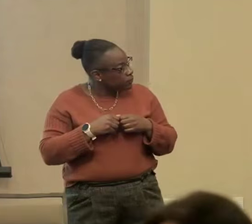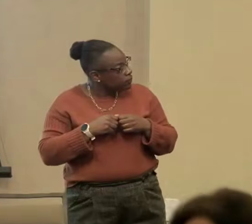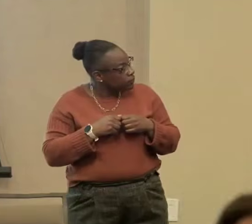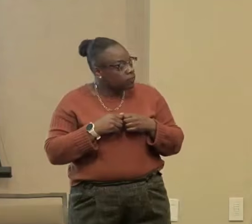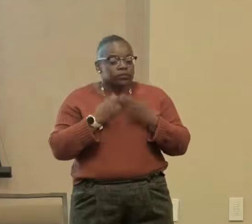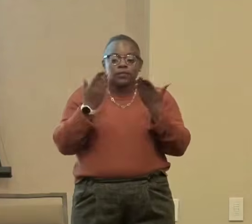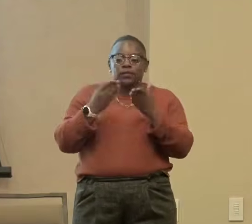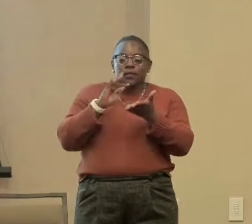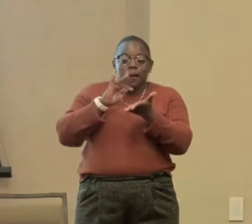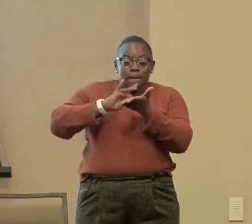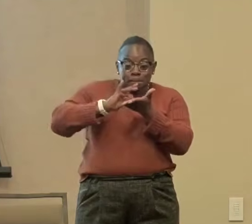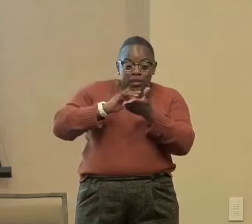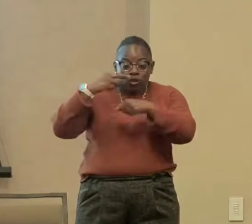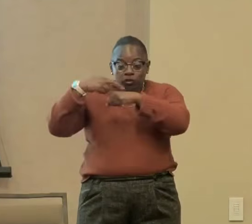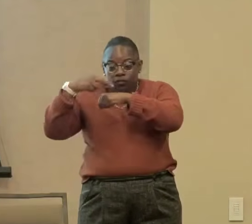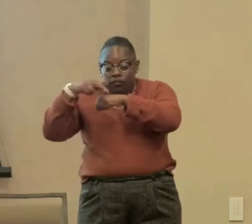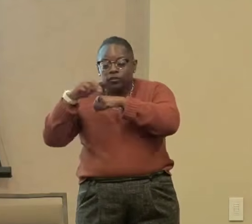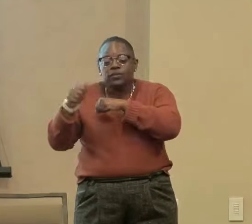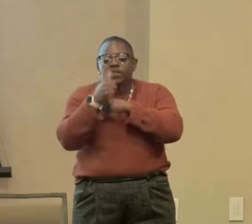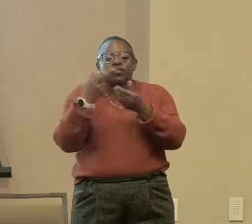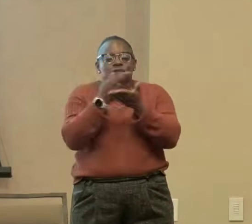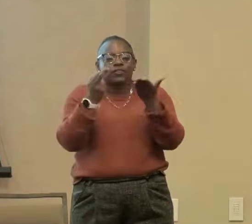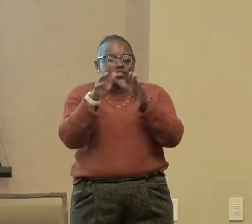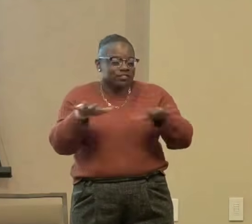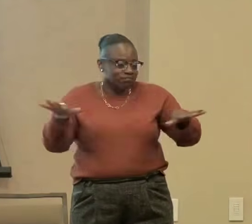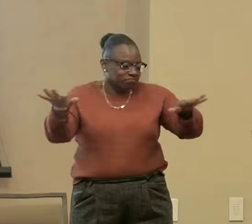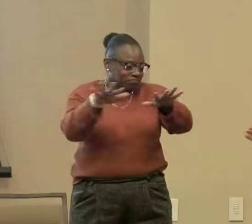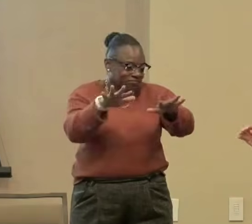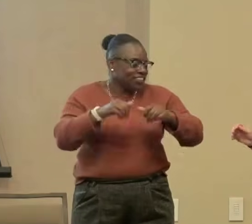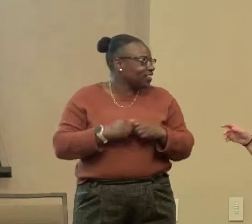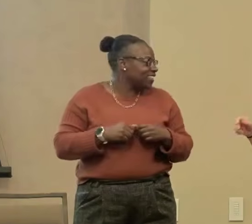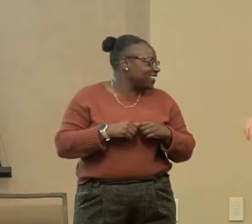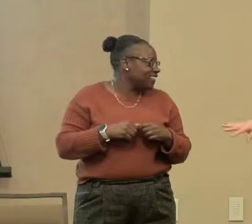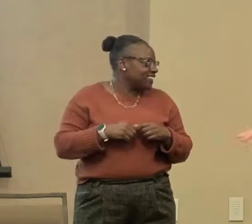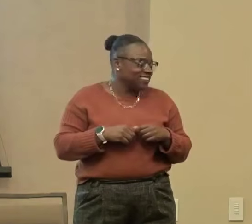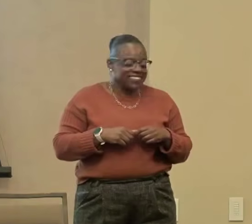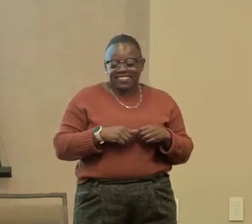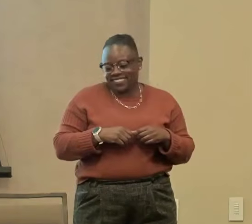medical referrals, and other community resources. Just let me know if I'm talking too